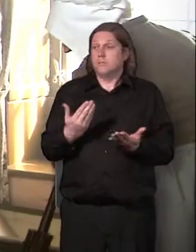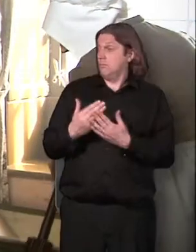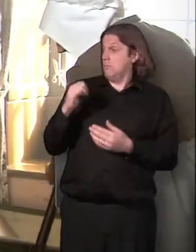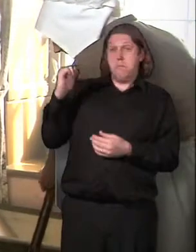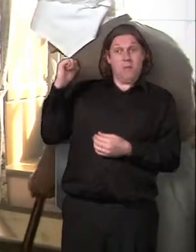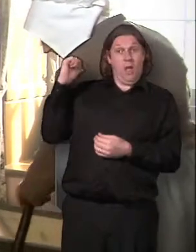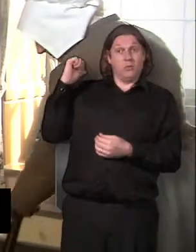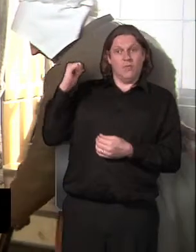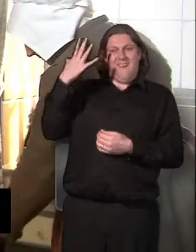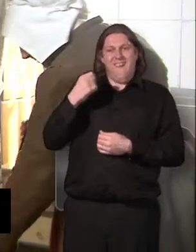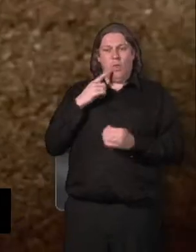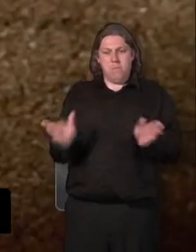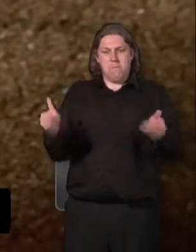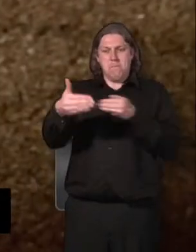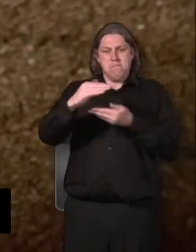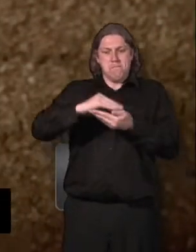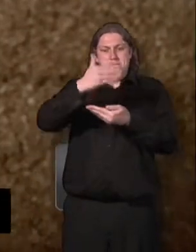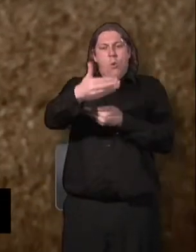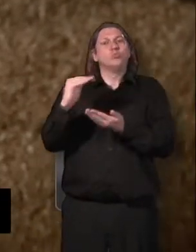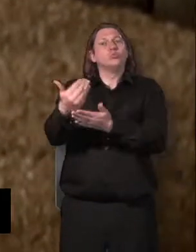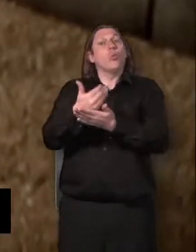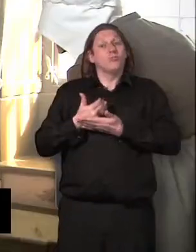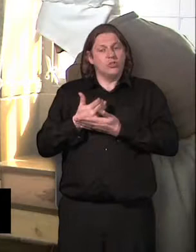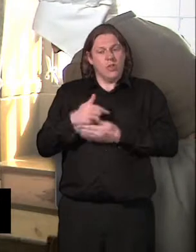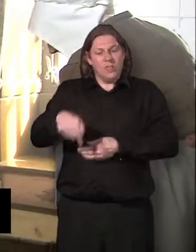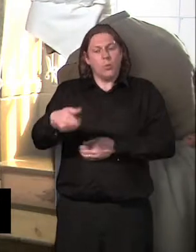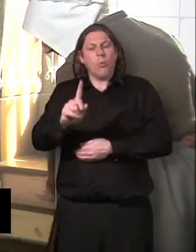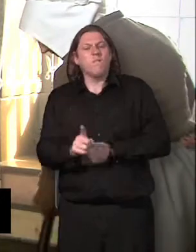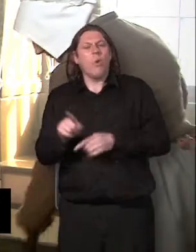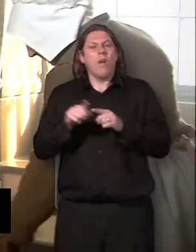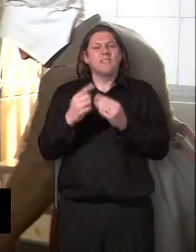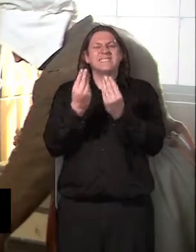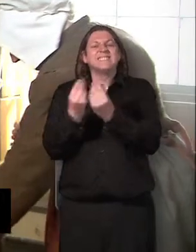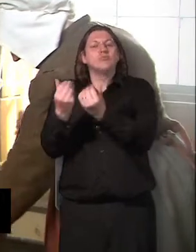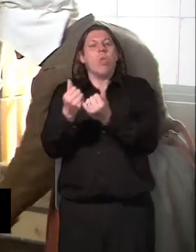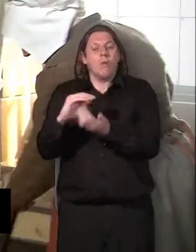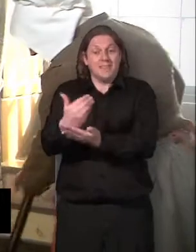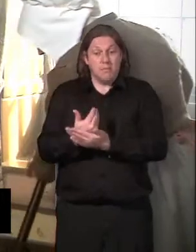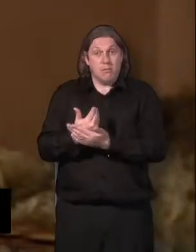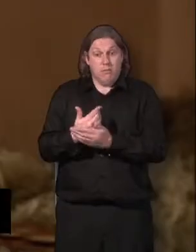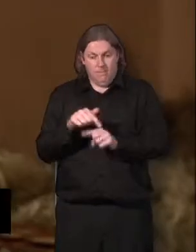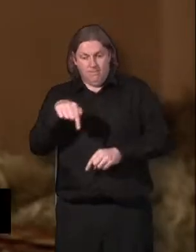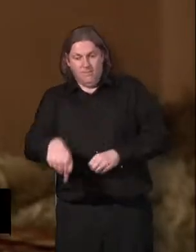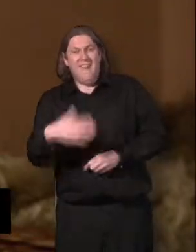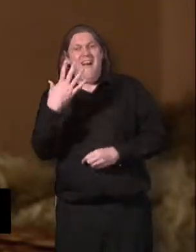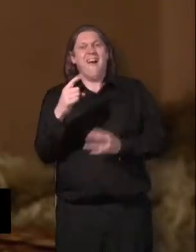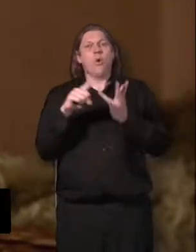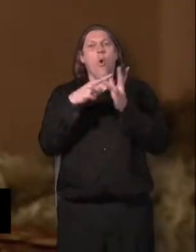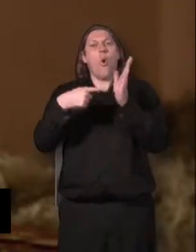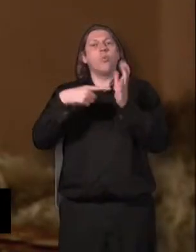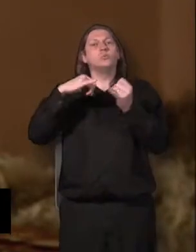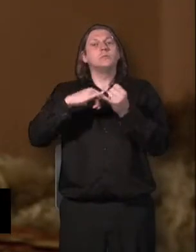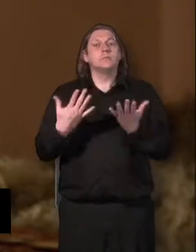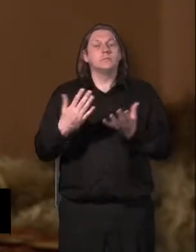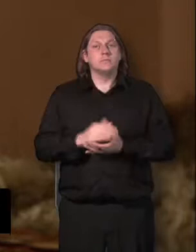cereals in. This one contains oats. It's made of thick oak, and that was useful for